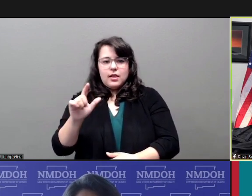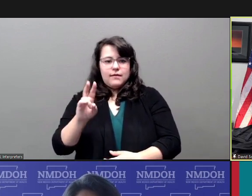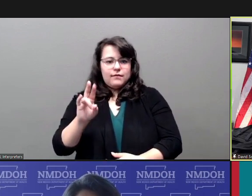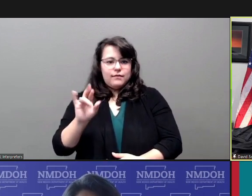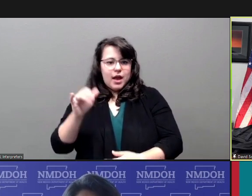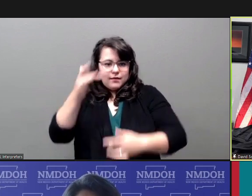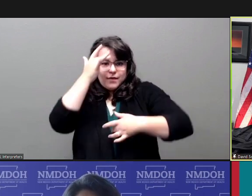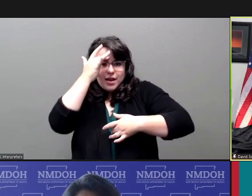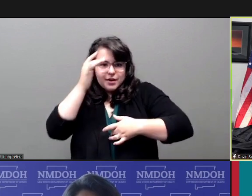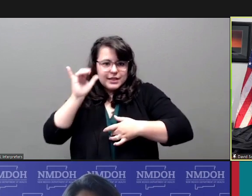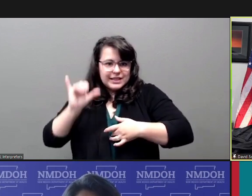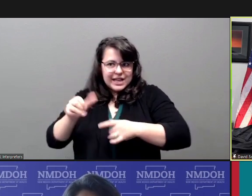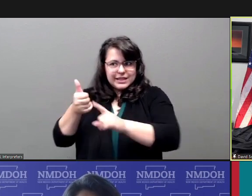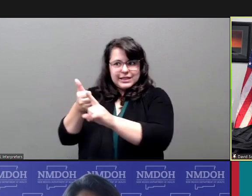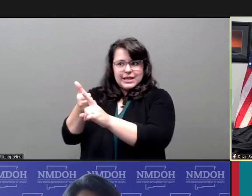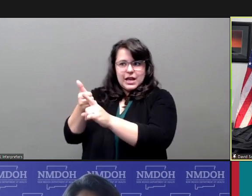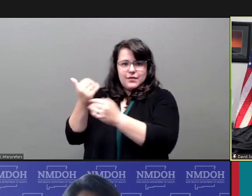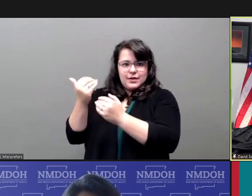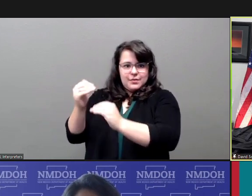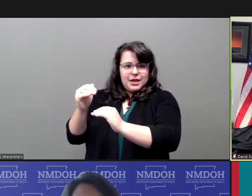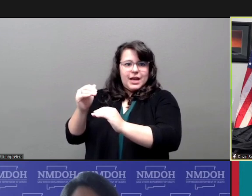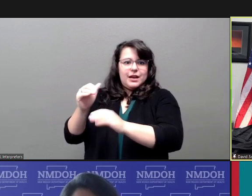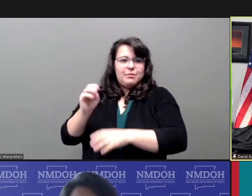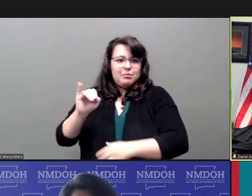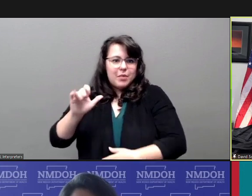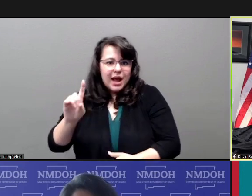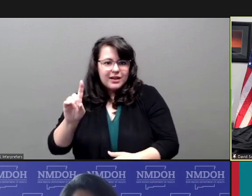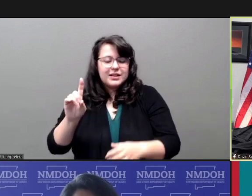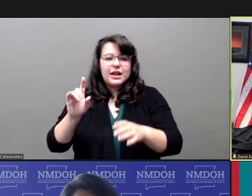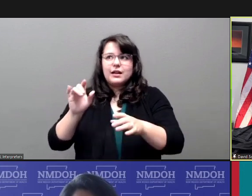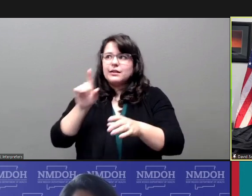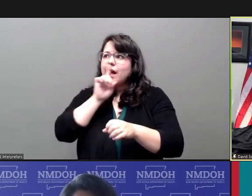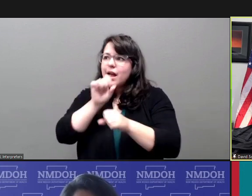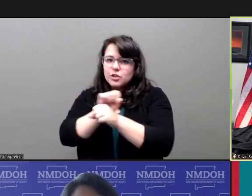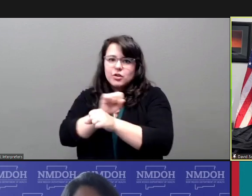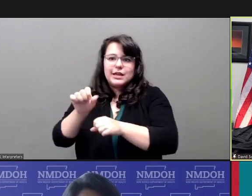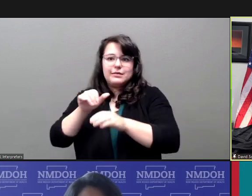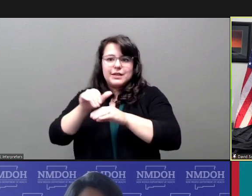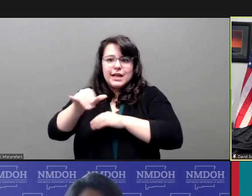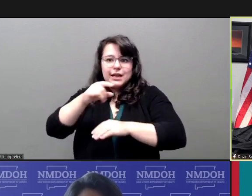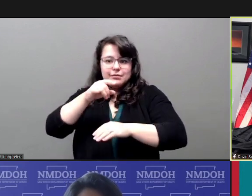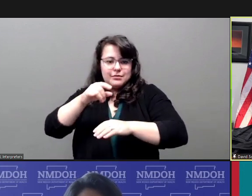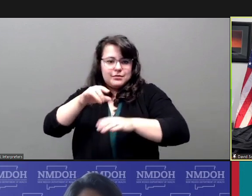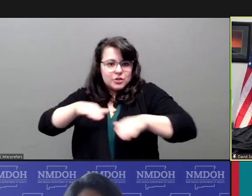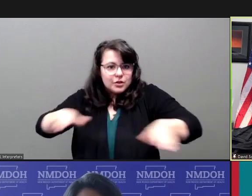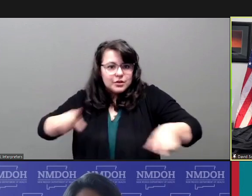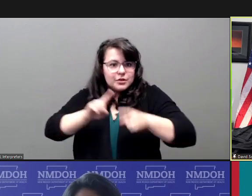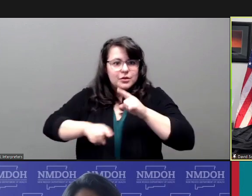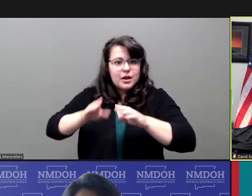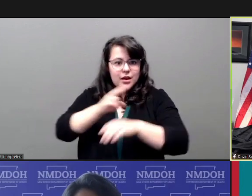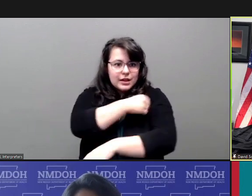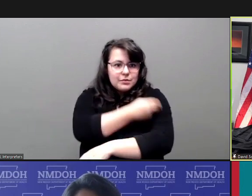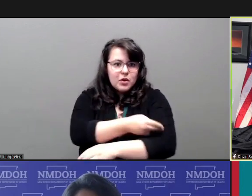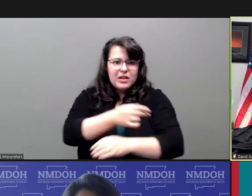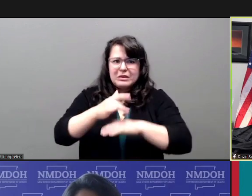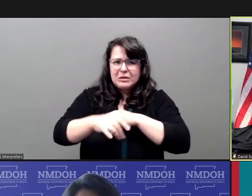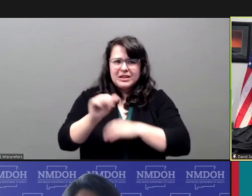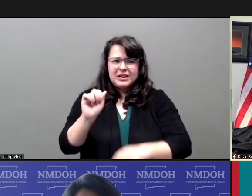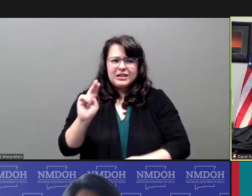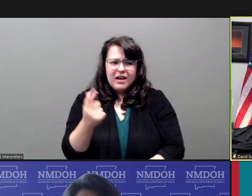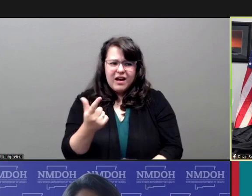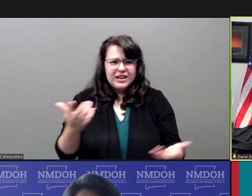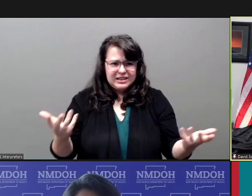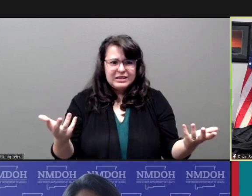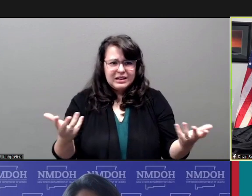mild, we're hospitalizing children actually as early as August. So something different seems to be happening, and whether